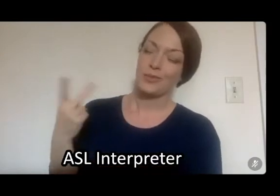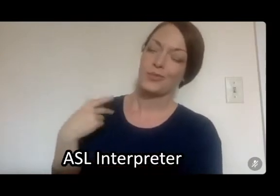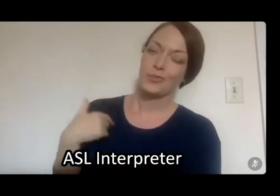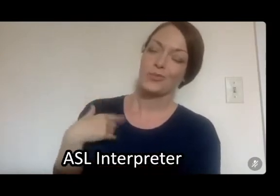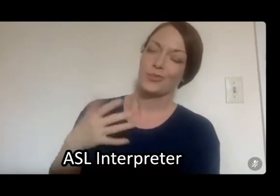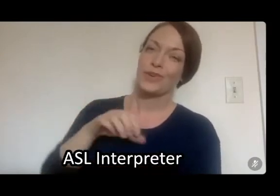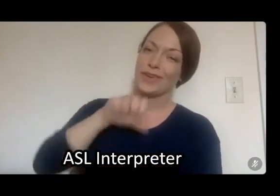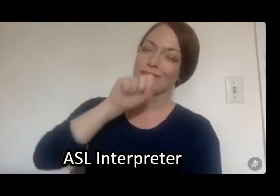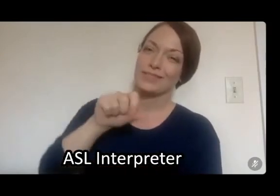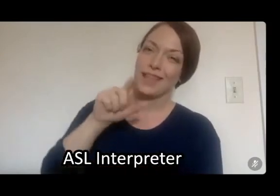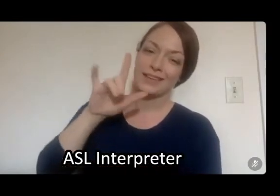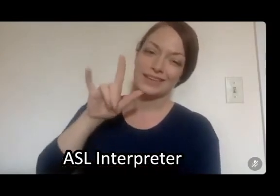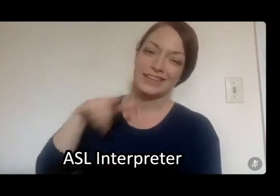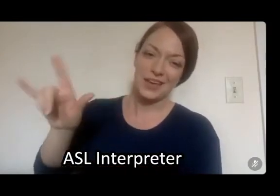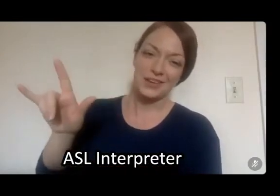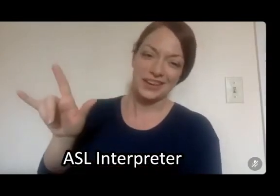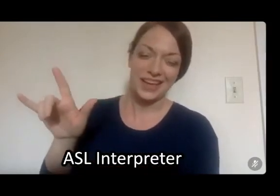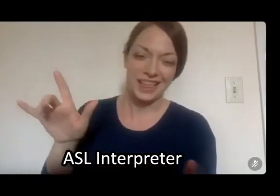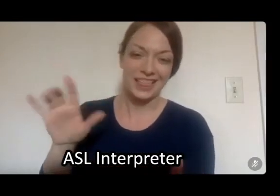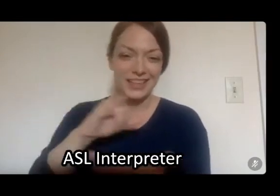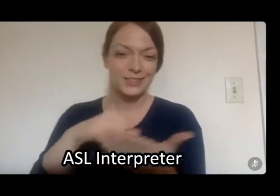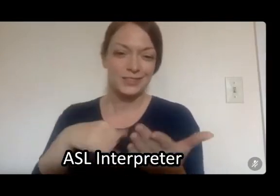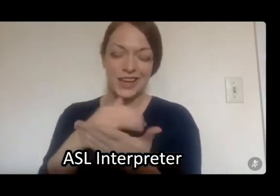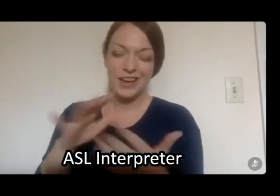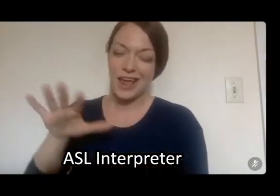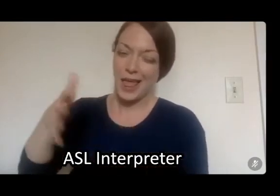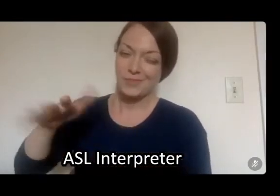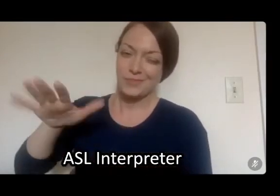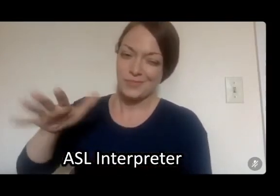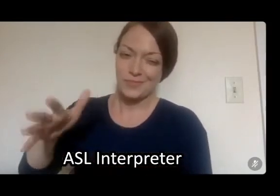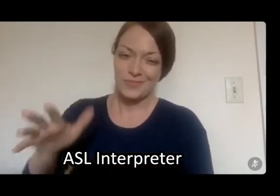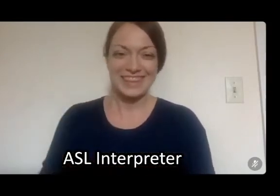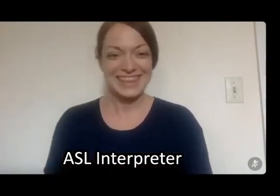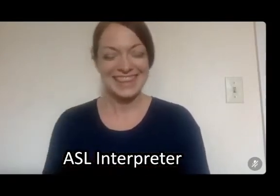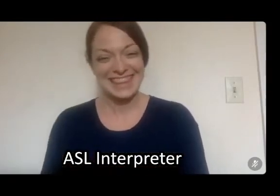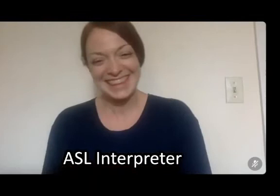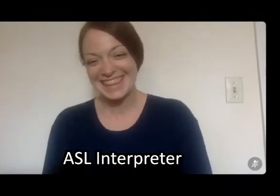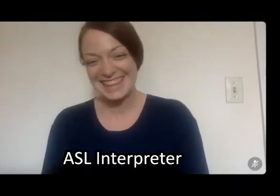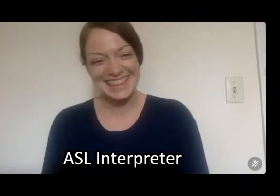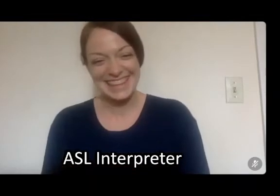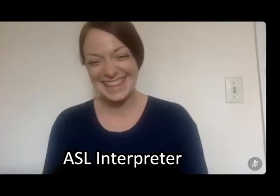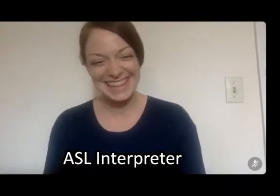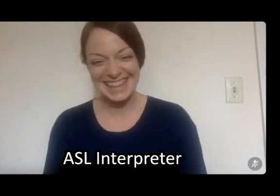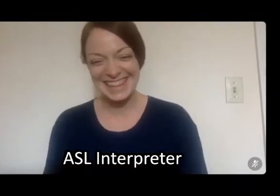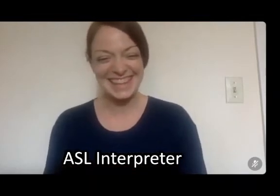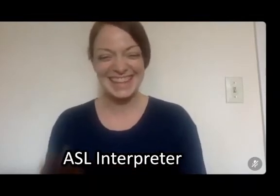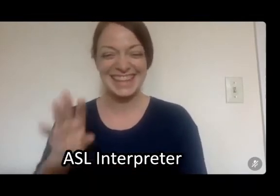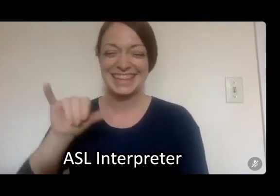sure about. Just picking Jared. Jim likes you anyway.